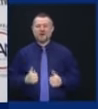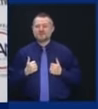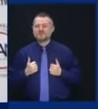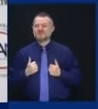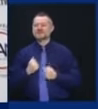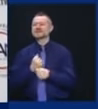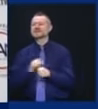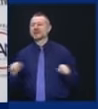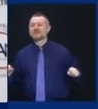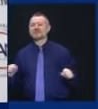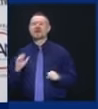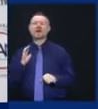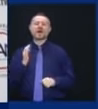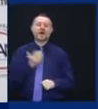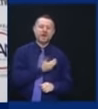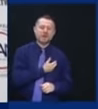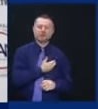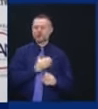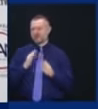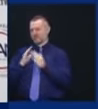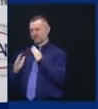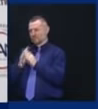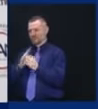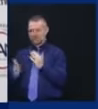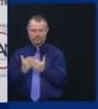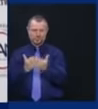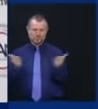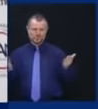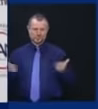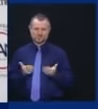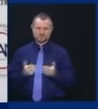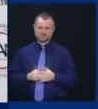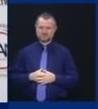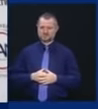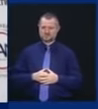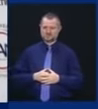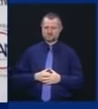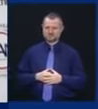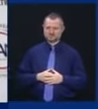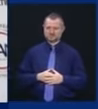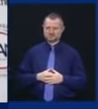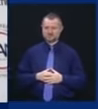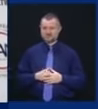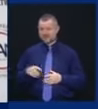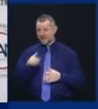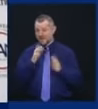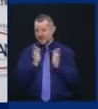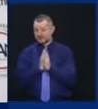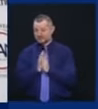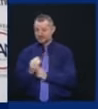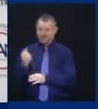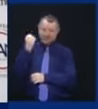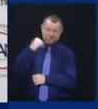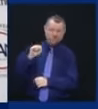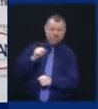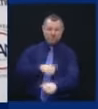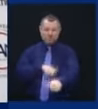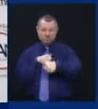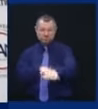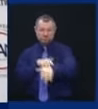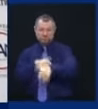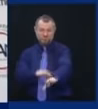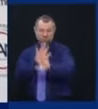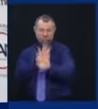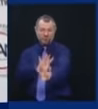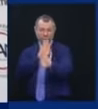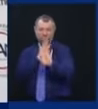safety of our community. We're not asking you in this occasion to march. We're not asking you in this occasion to go to